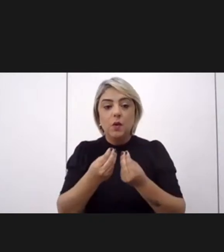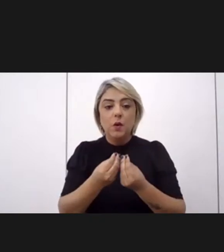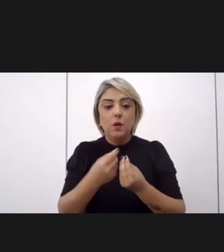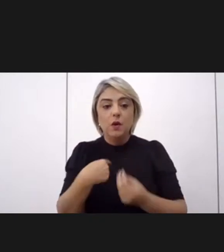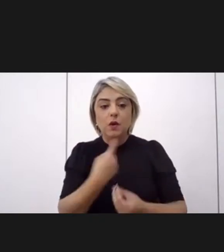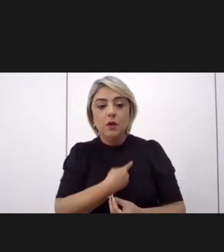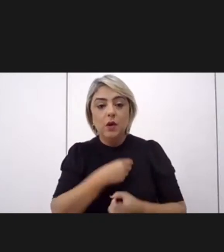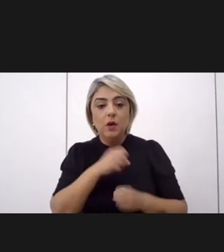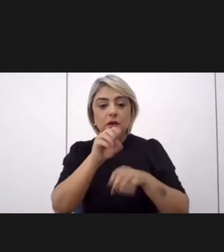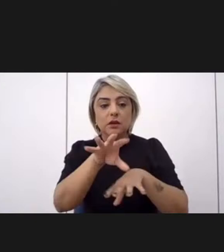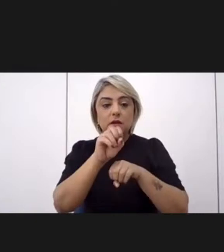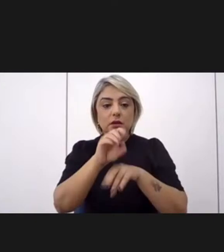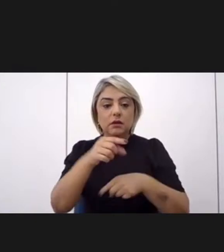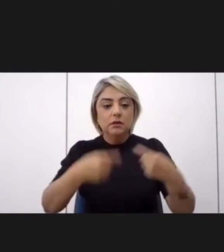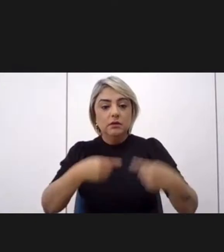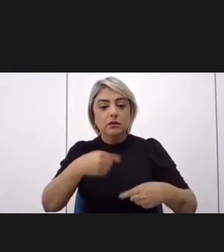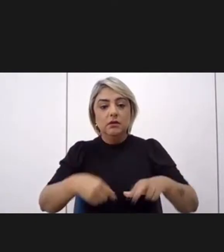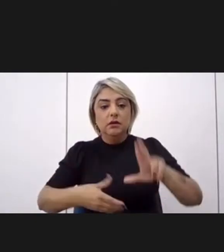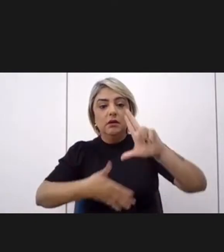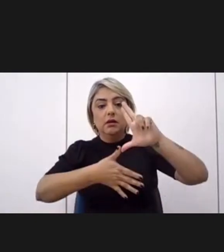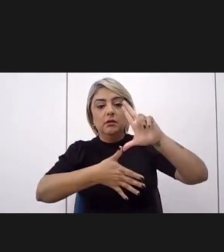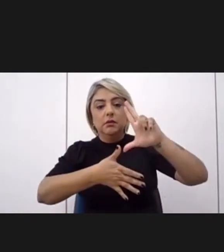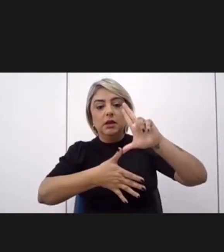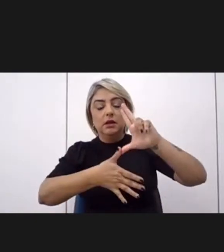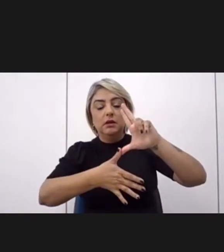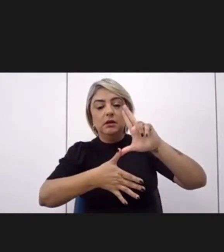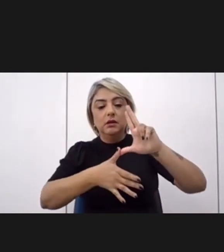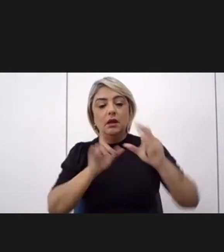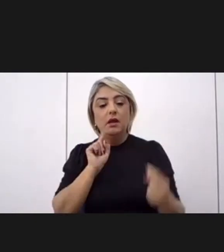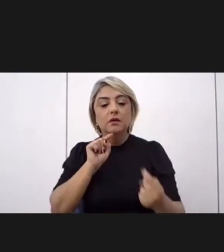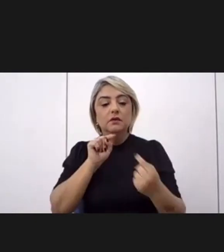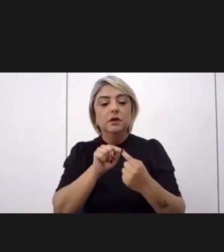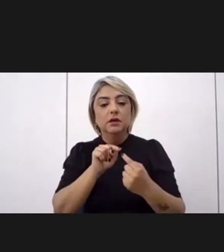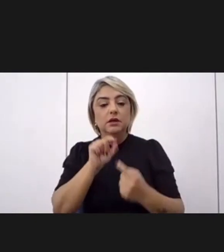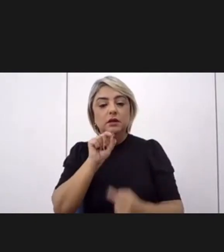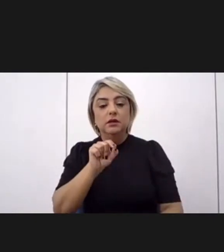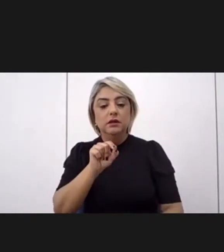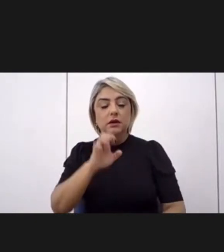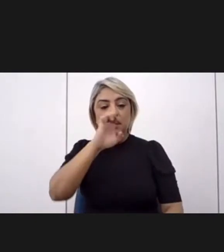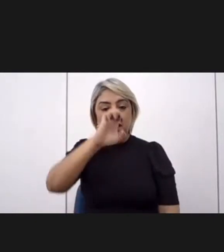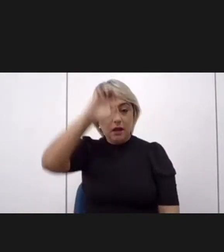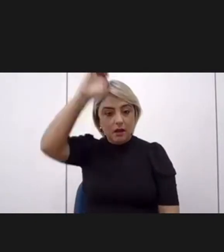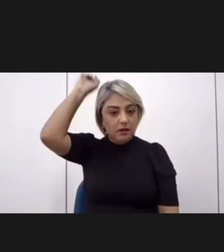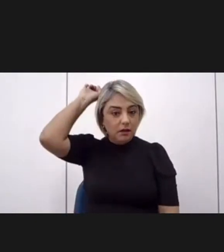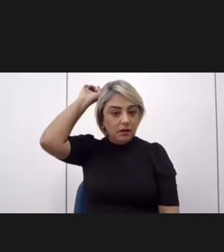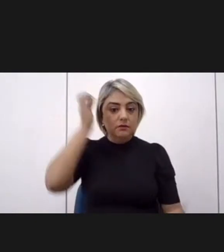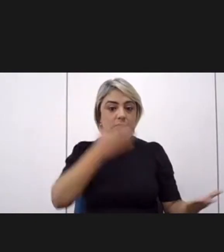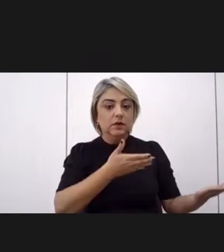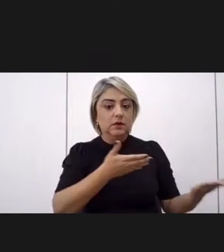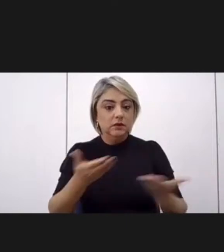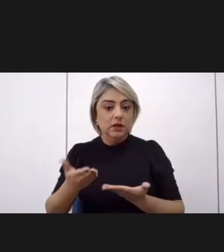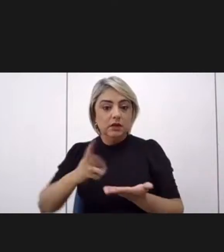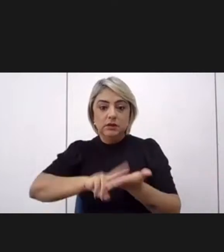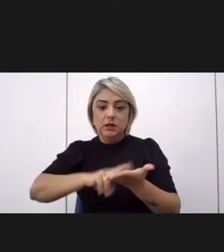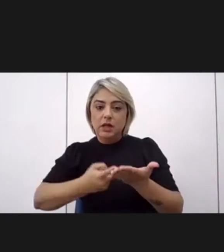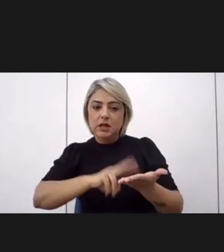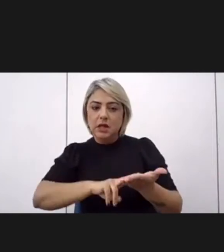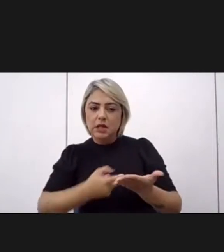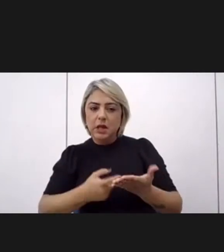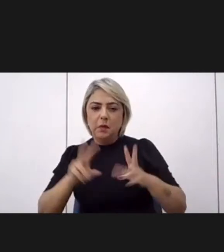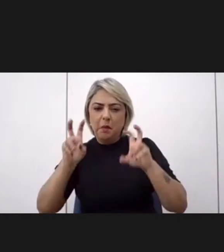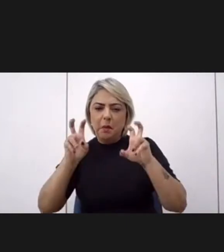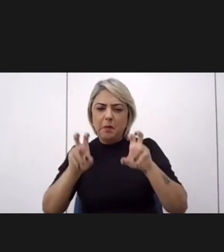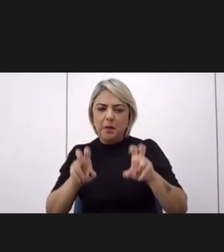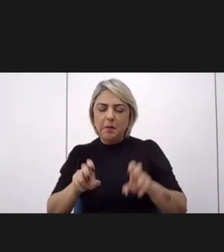America. The fact that ENAP has been translating so many titles and so many authors in